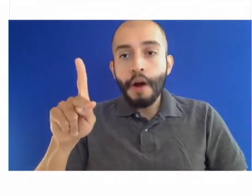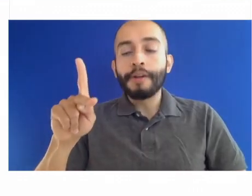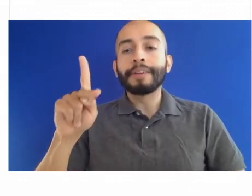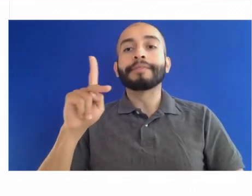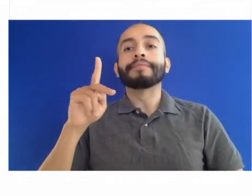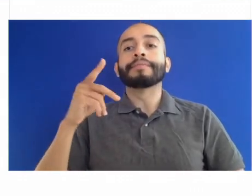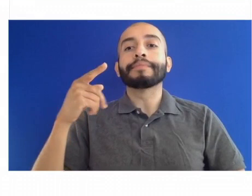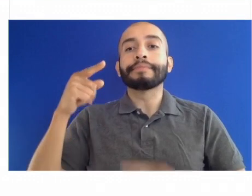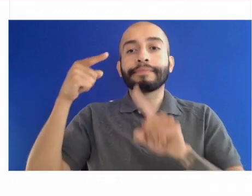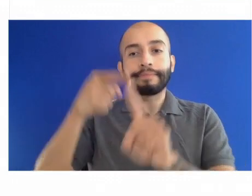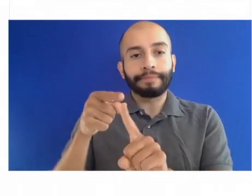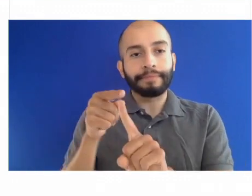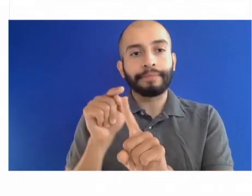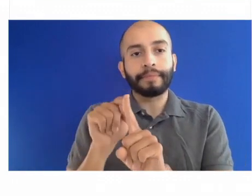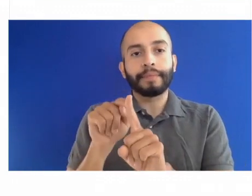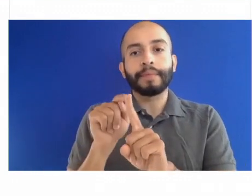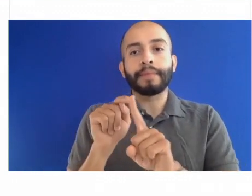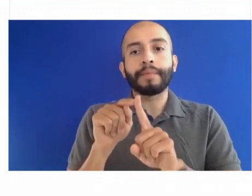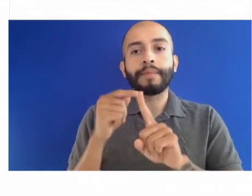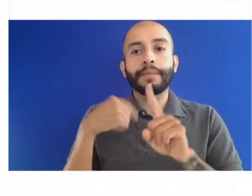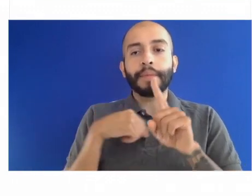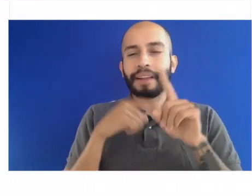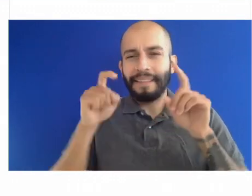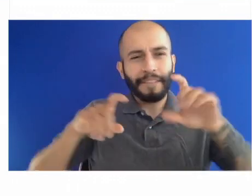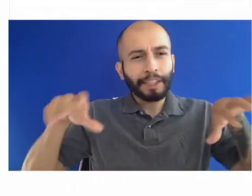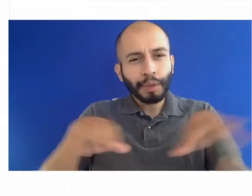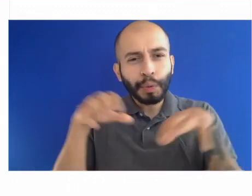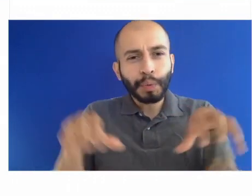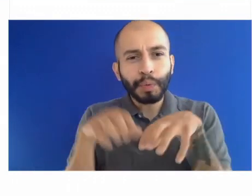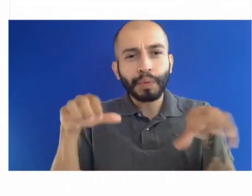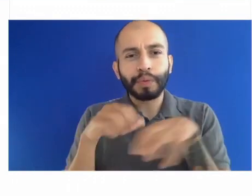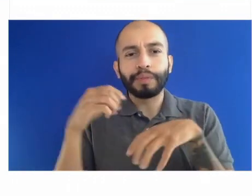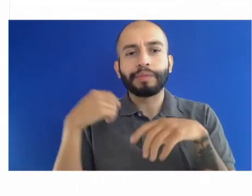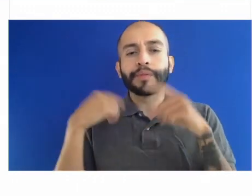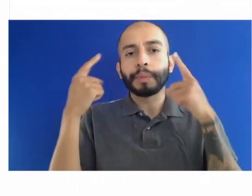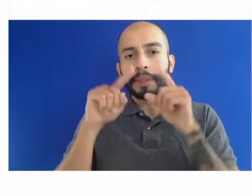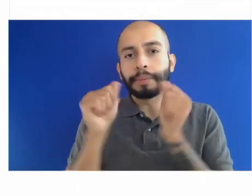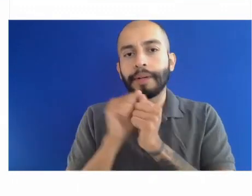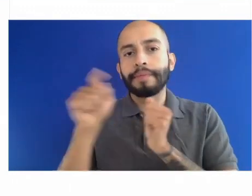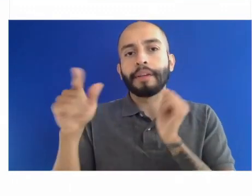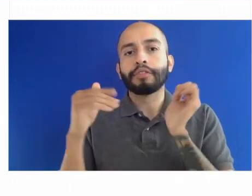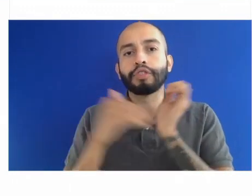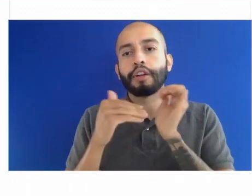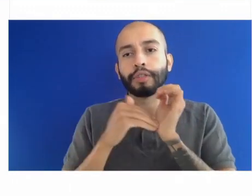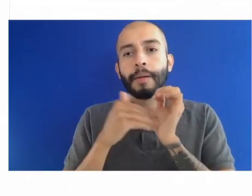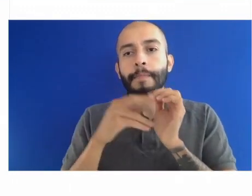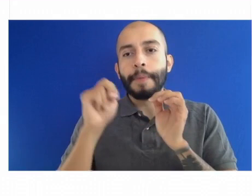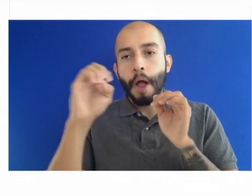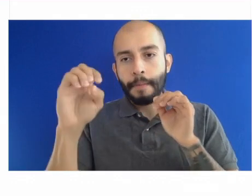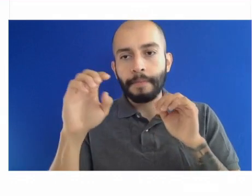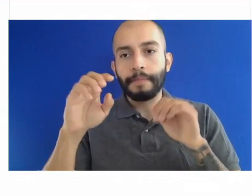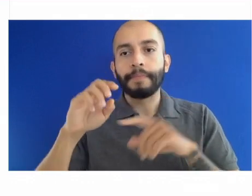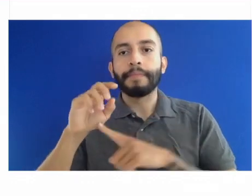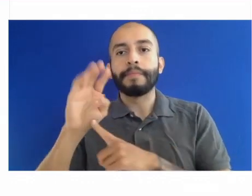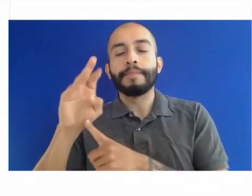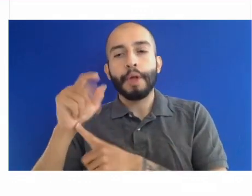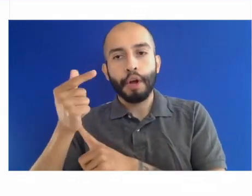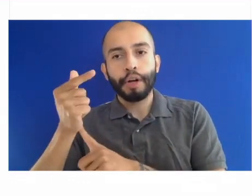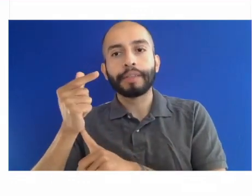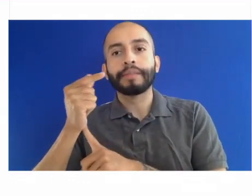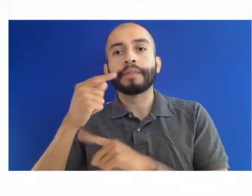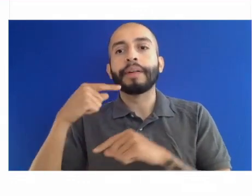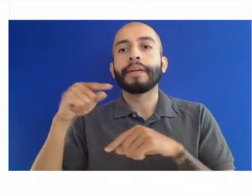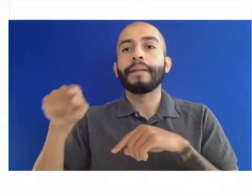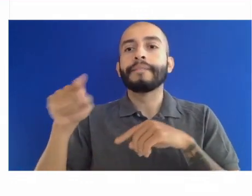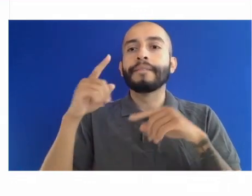that there's a need for looking inward a little bit. And we recently did a couple of